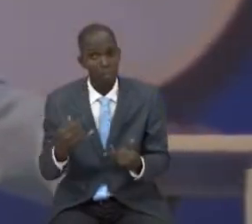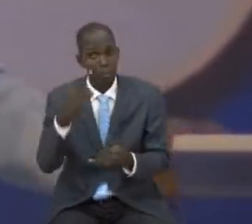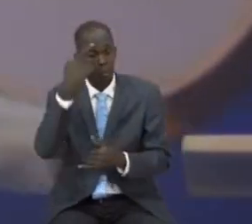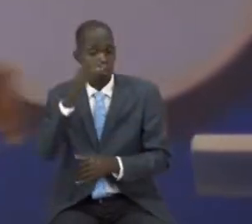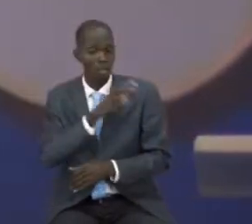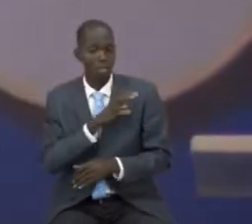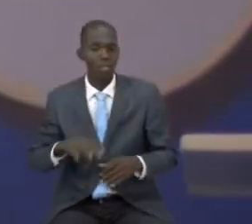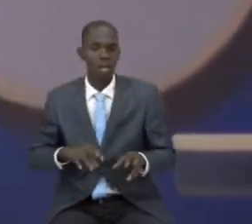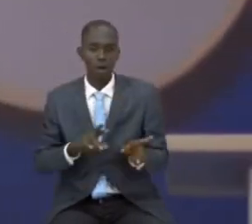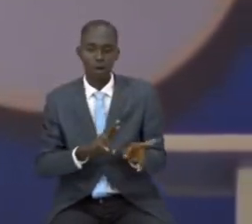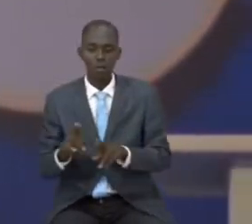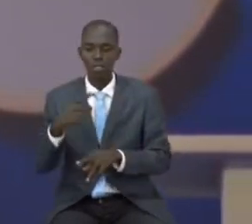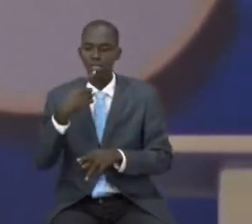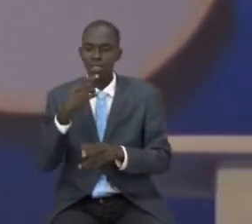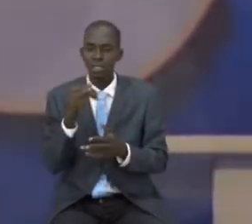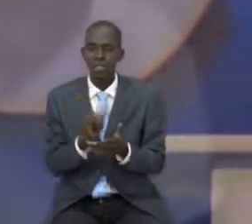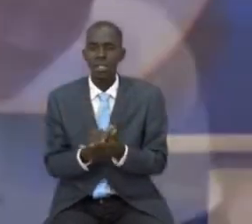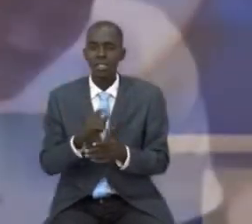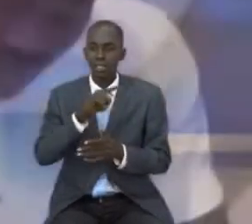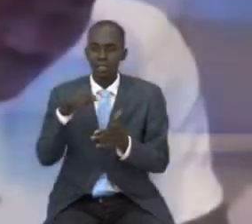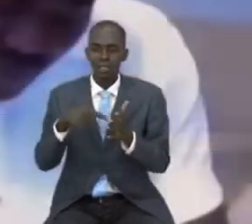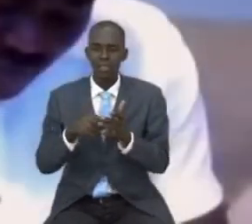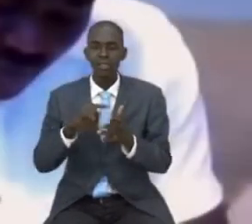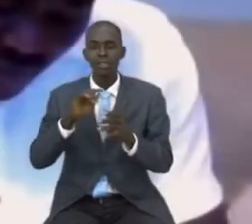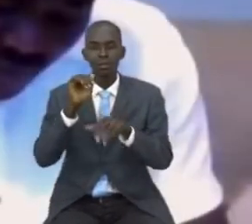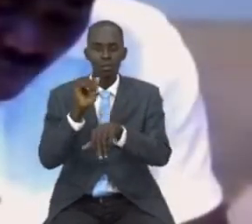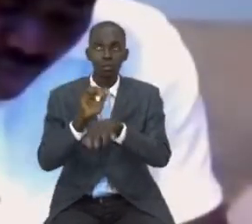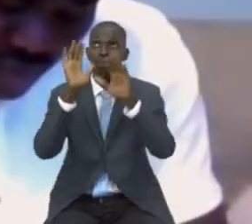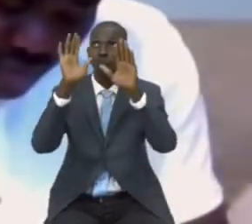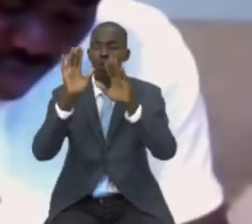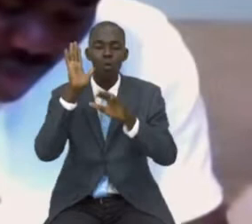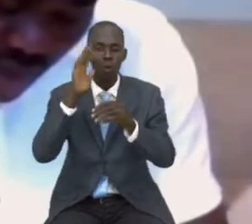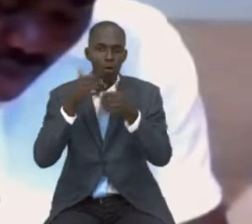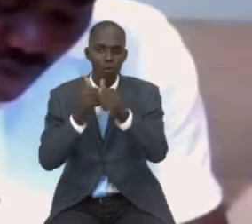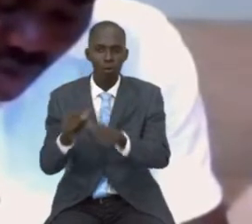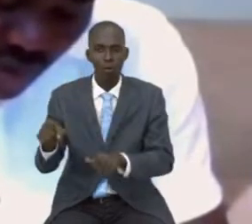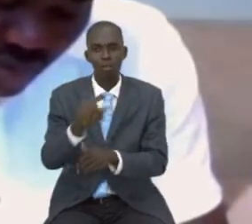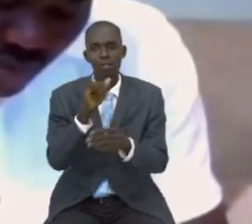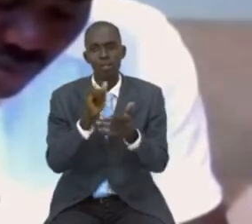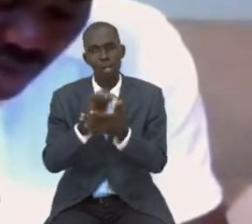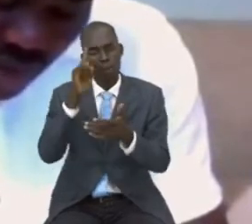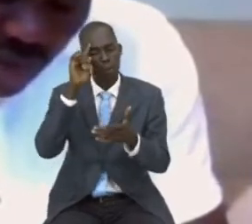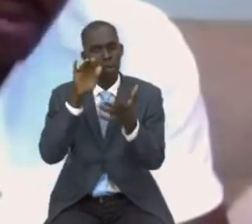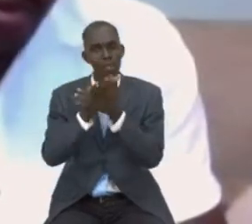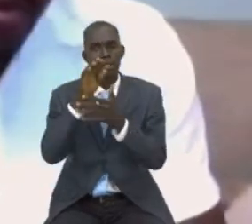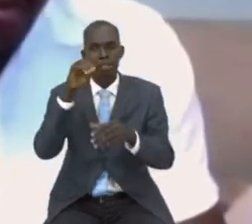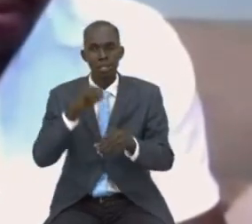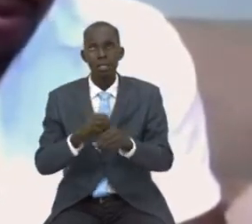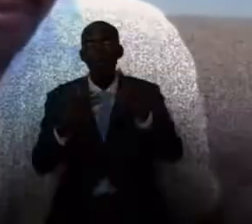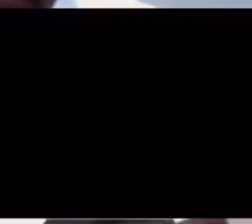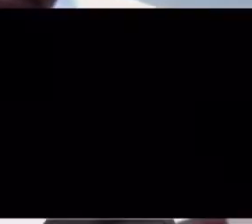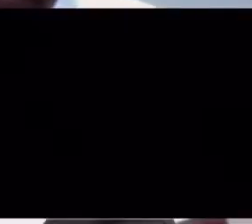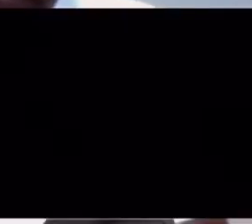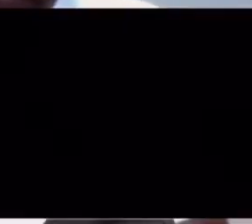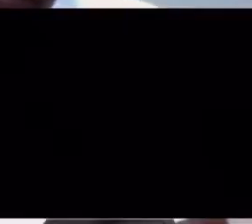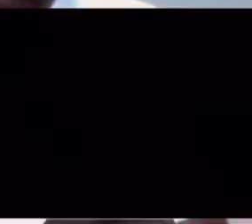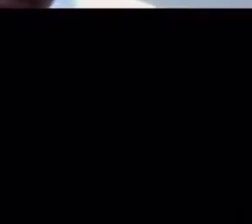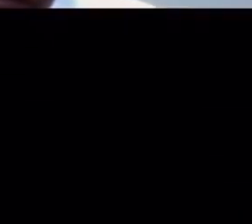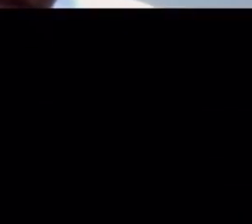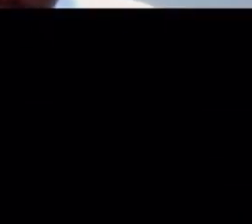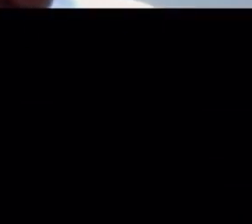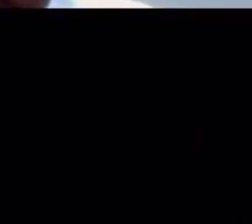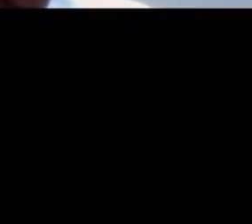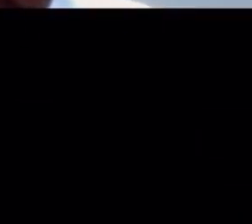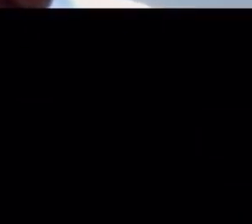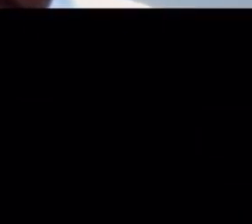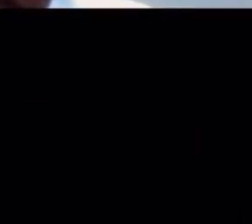shall follow them that believe. In my name they cast out devils, and if they lay their hands on the sick, they